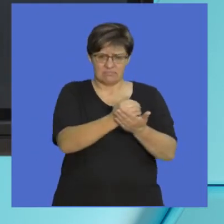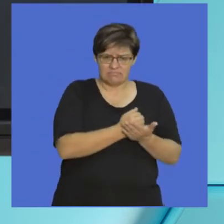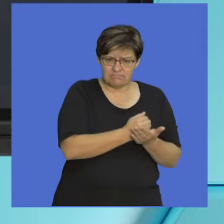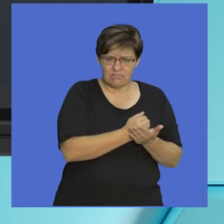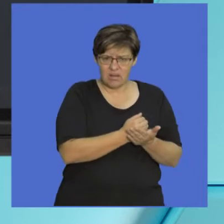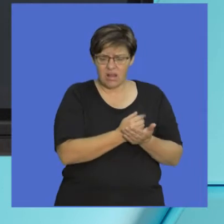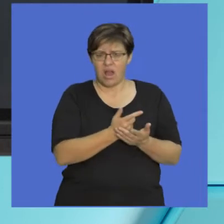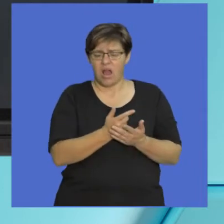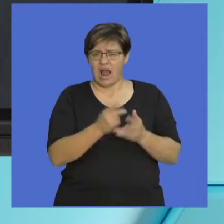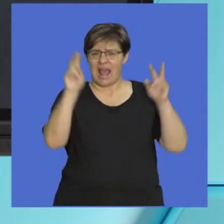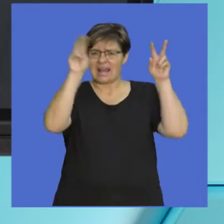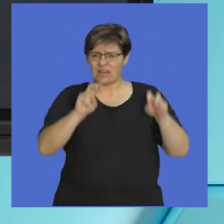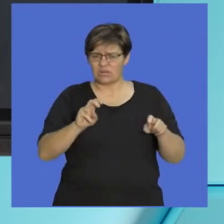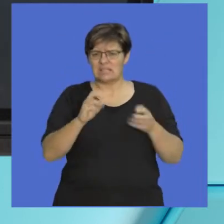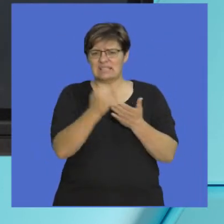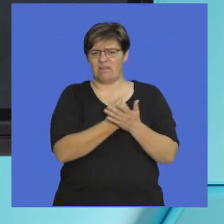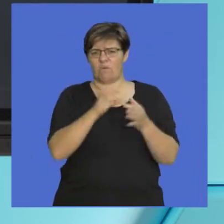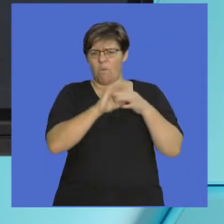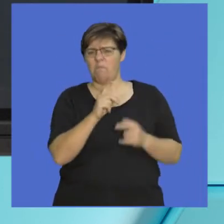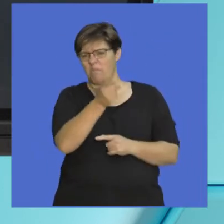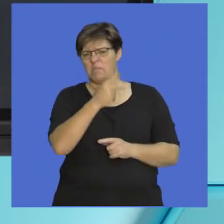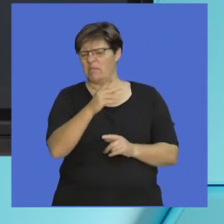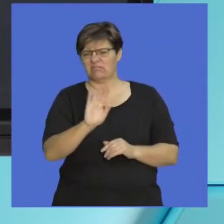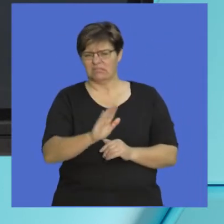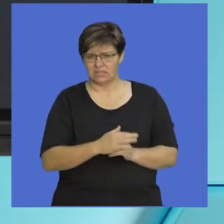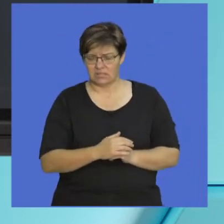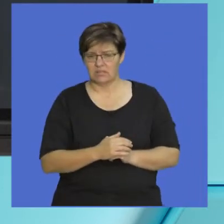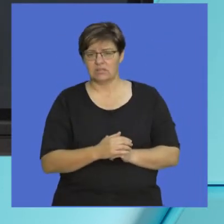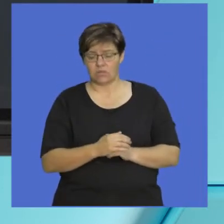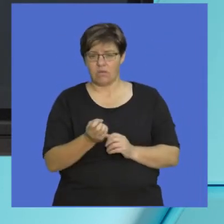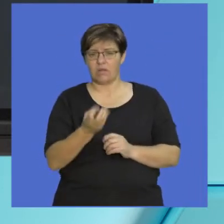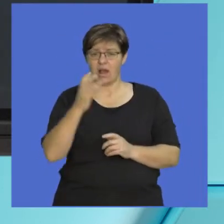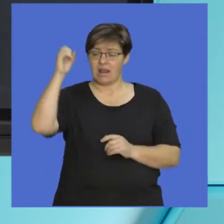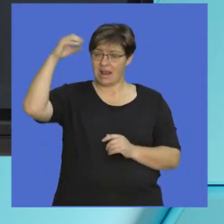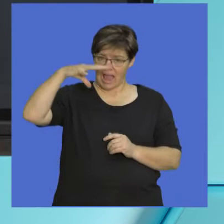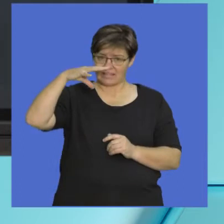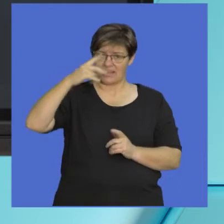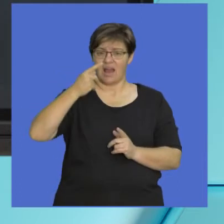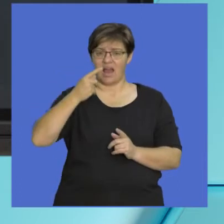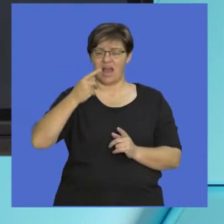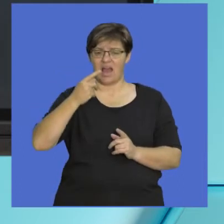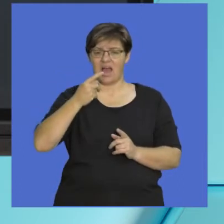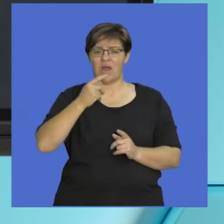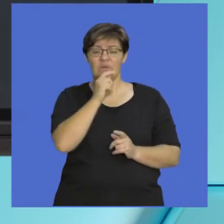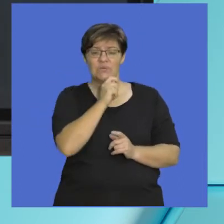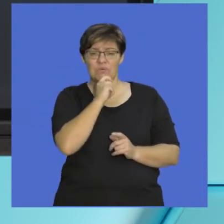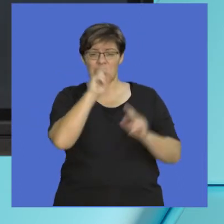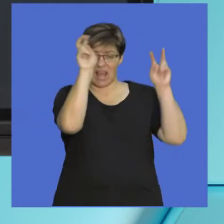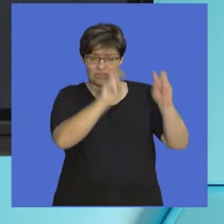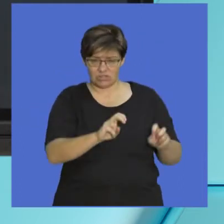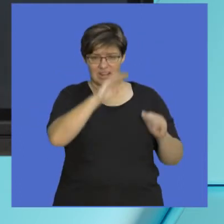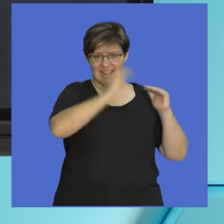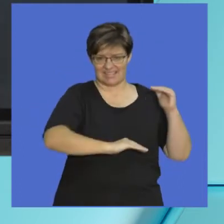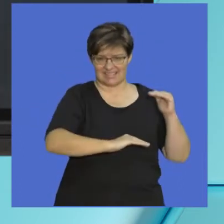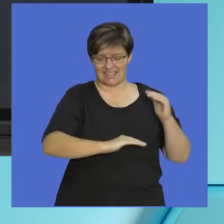saving and consumption at home, you'd also think about the fact that a light bulb consumes less as compared to a, you